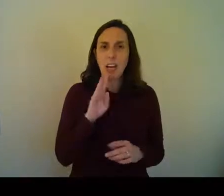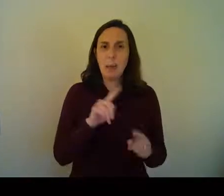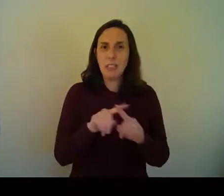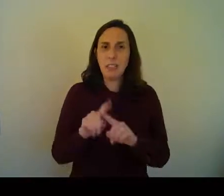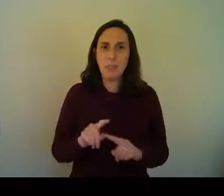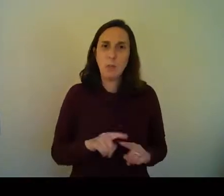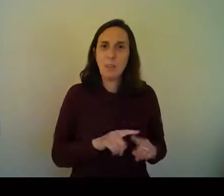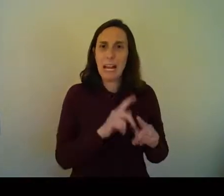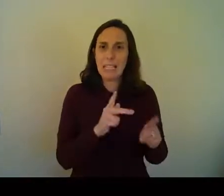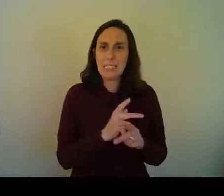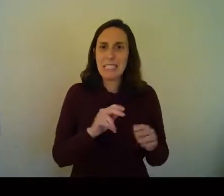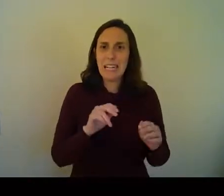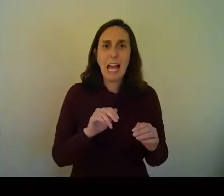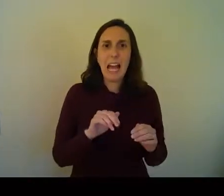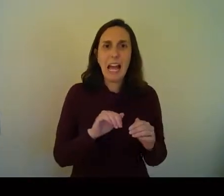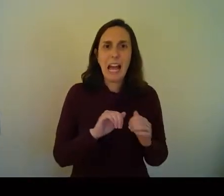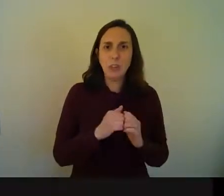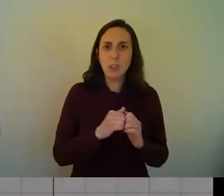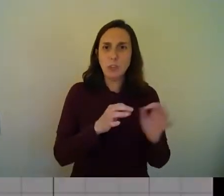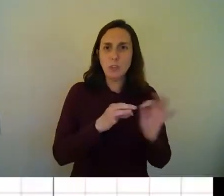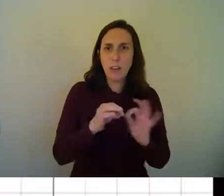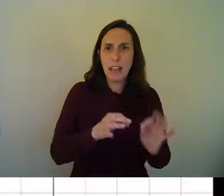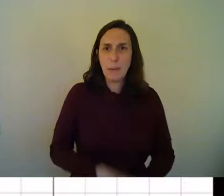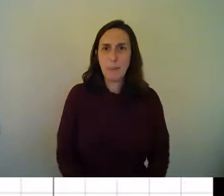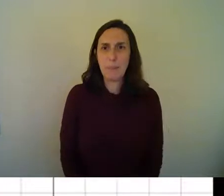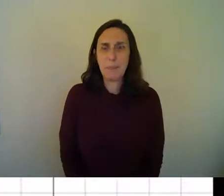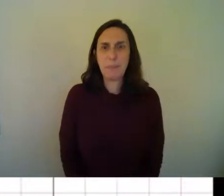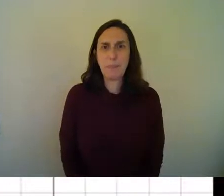So I want to come back here to look at this graph again.